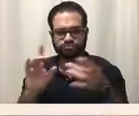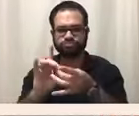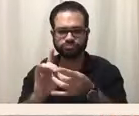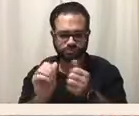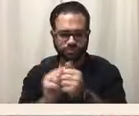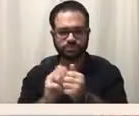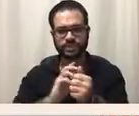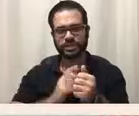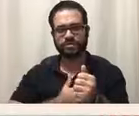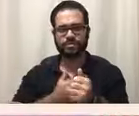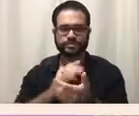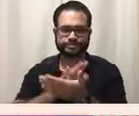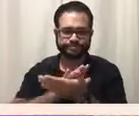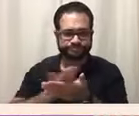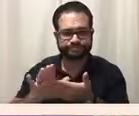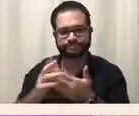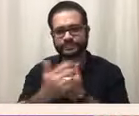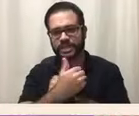love.